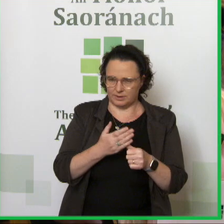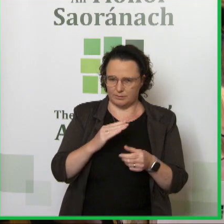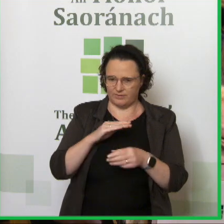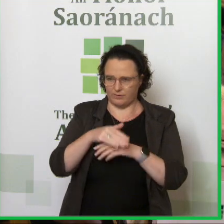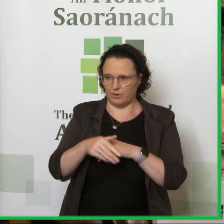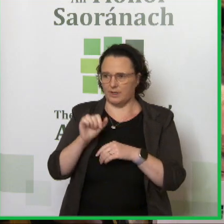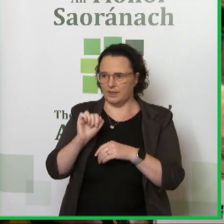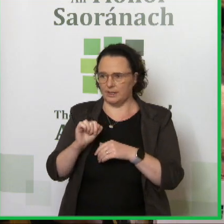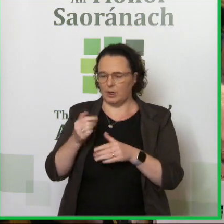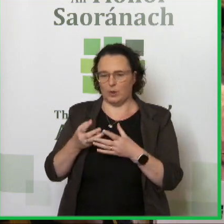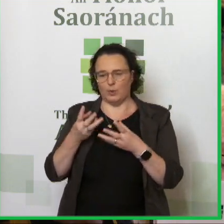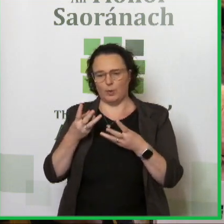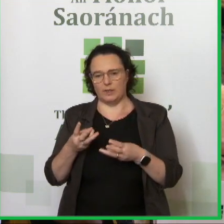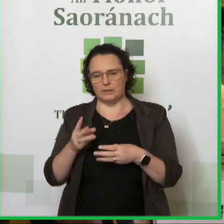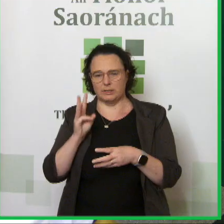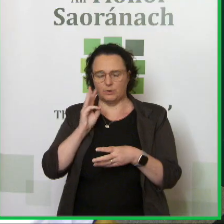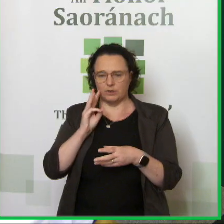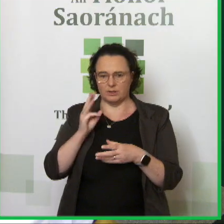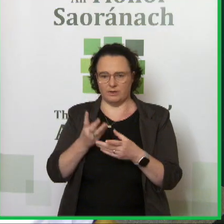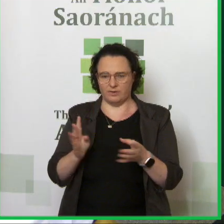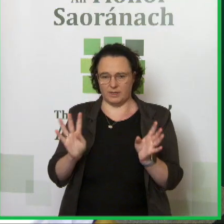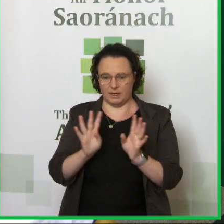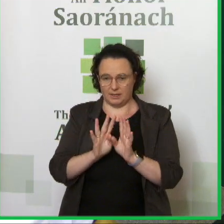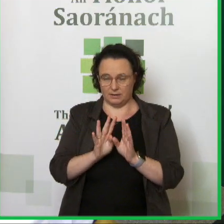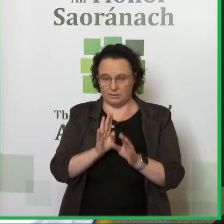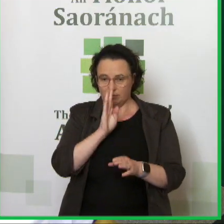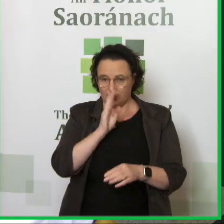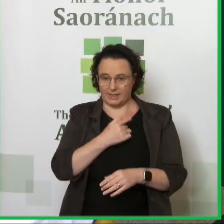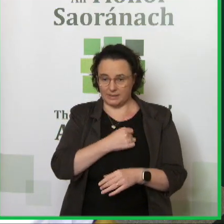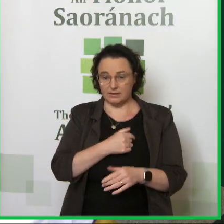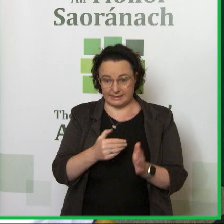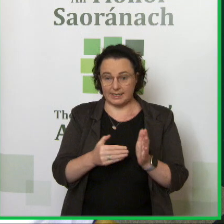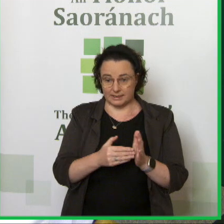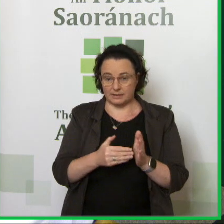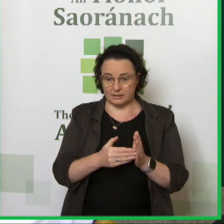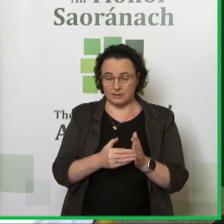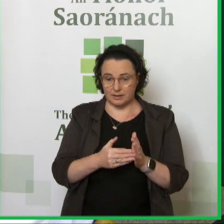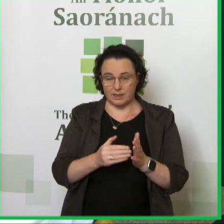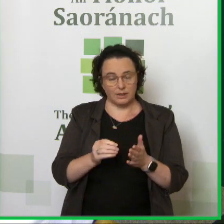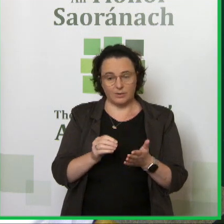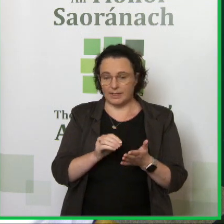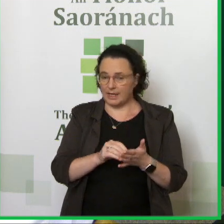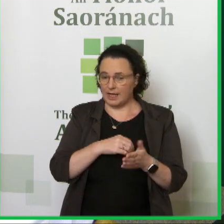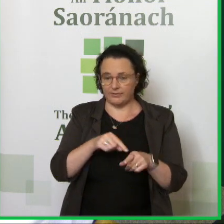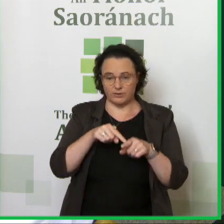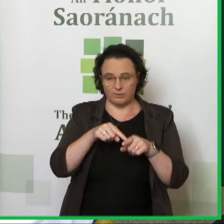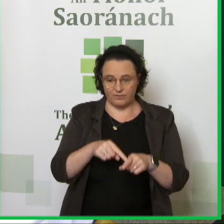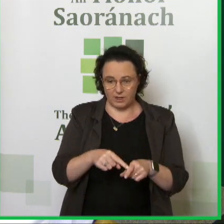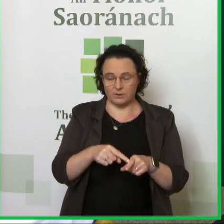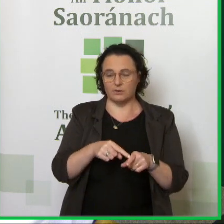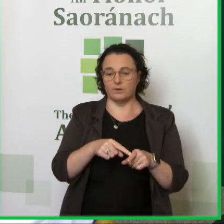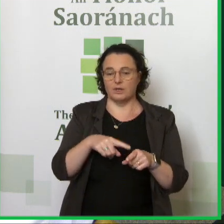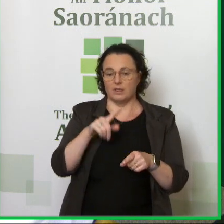assembly itself? The frank answer, and this not to be too blunt, is yes. We have to stay in our terms of reference, which are set by the